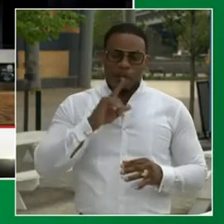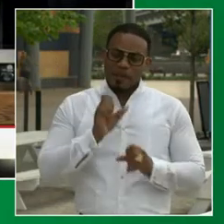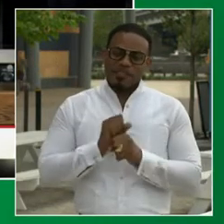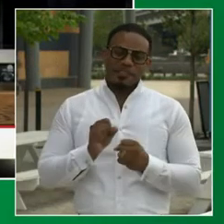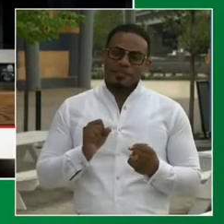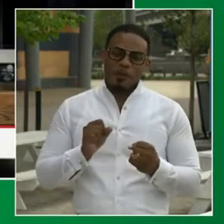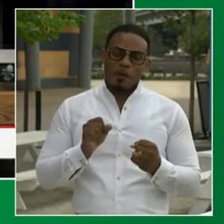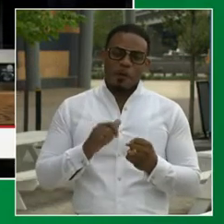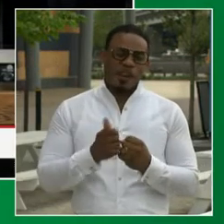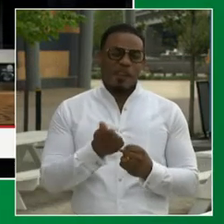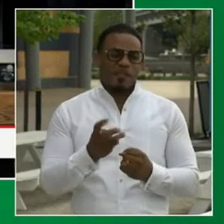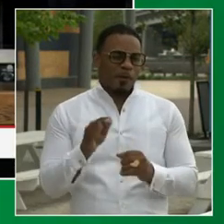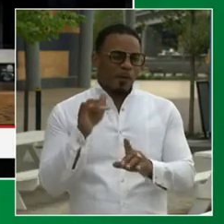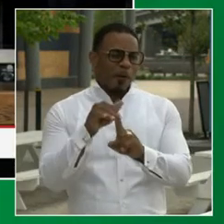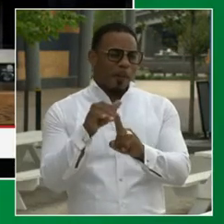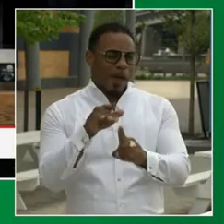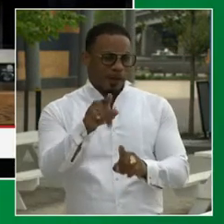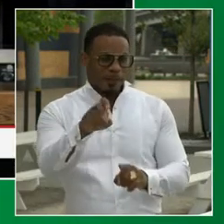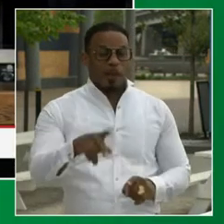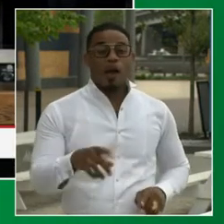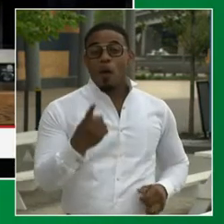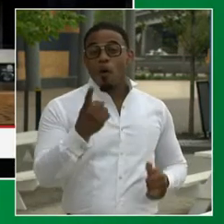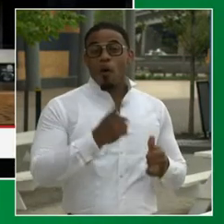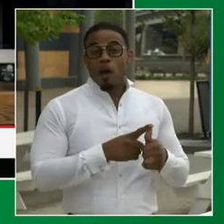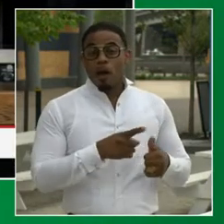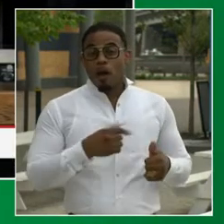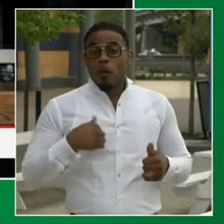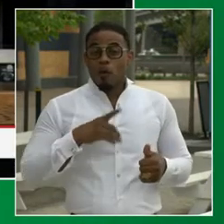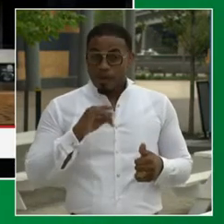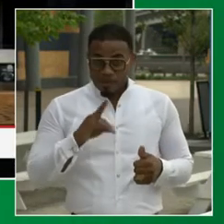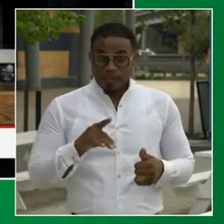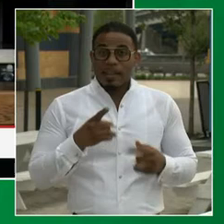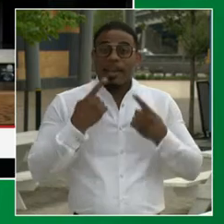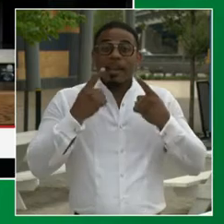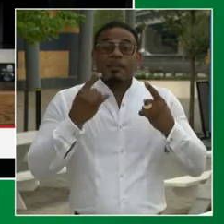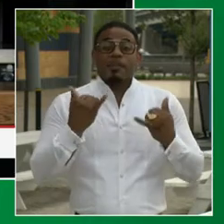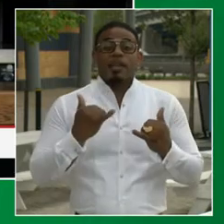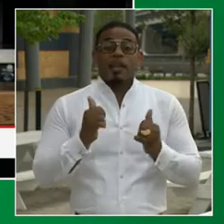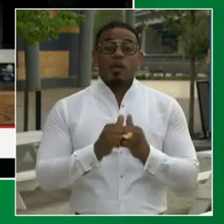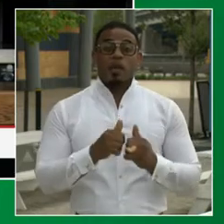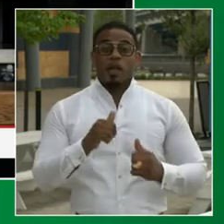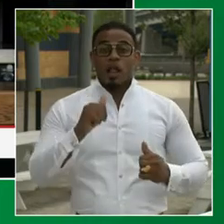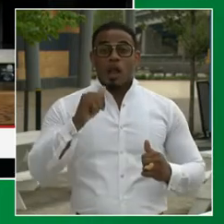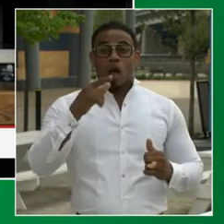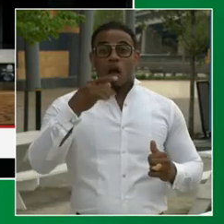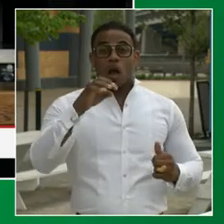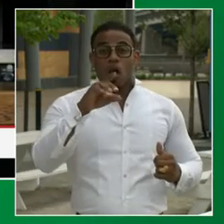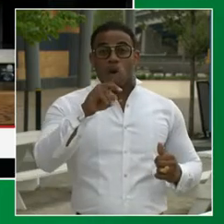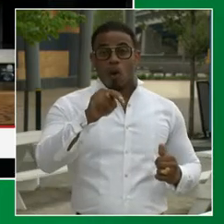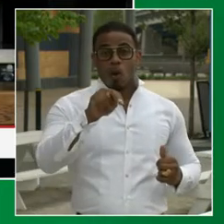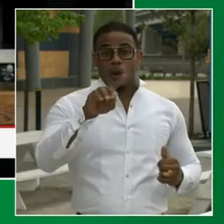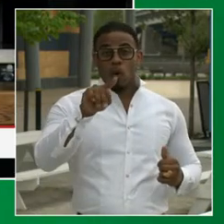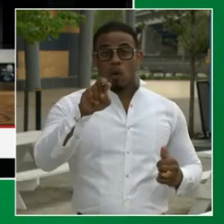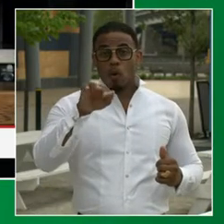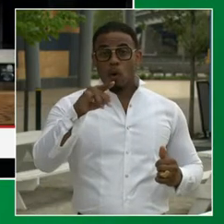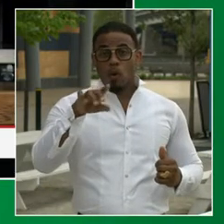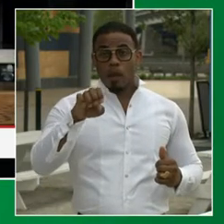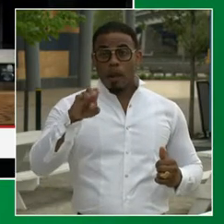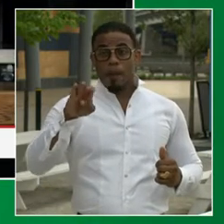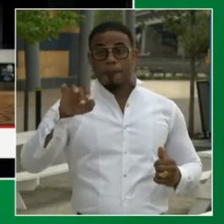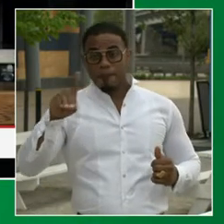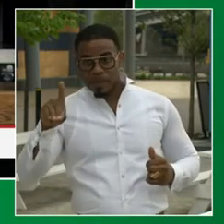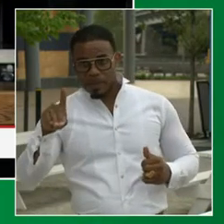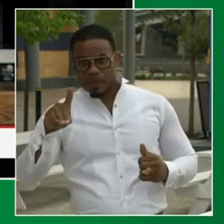just with a couple of reminders. One, we did an announcement today with Golden Triangle Bid. So think